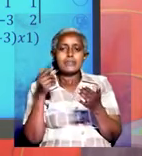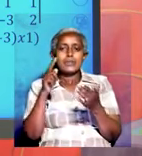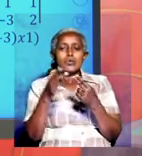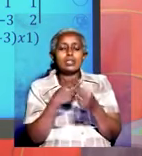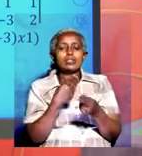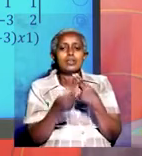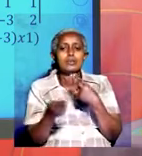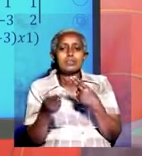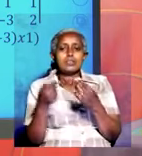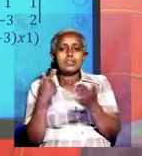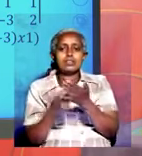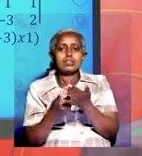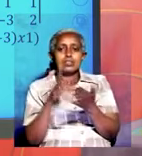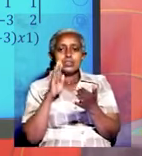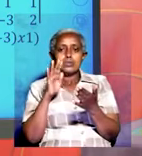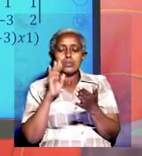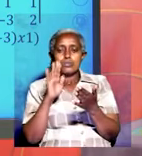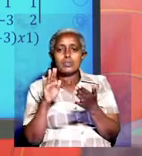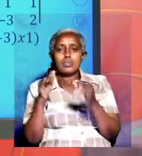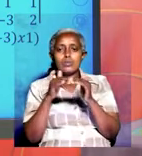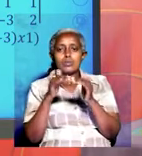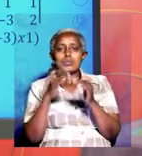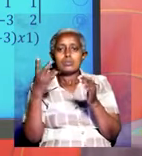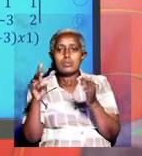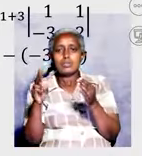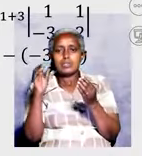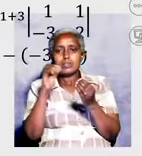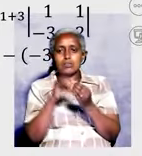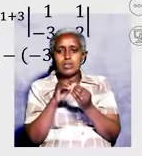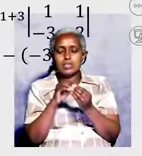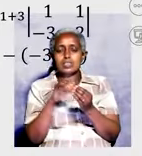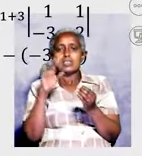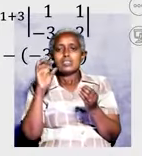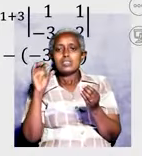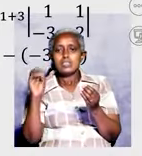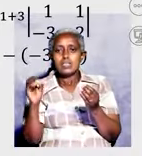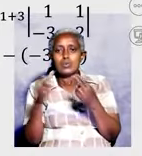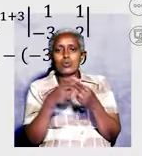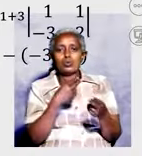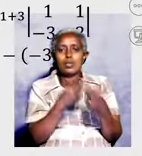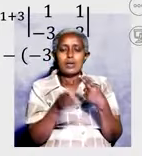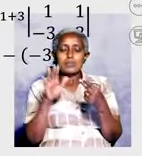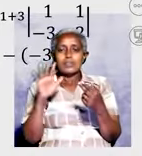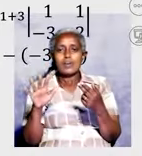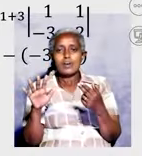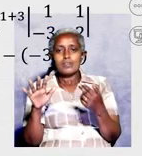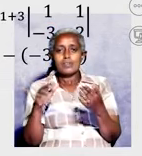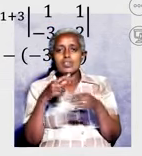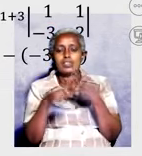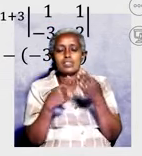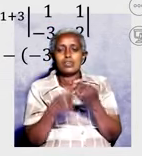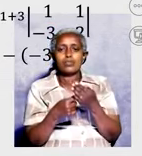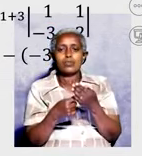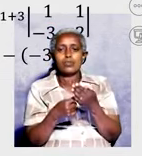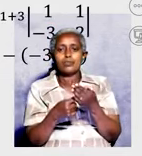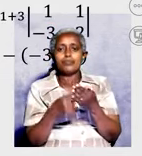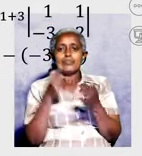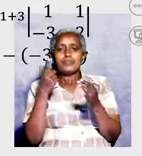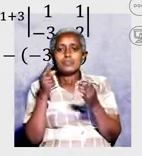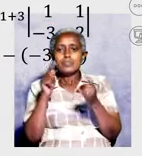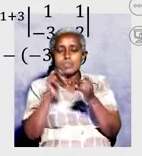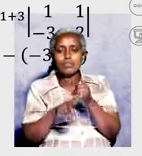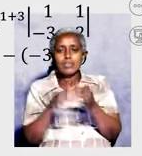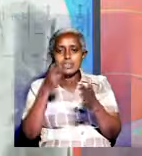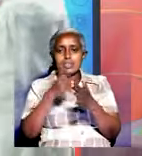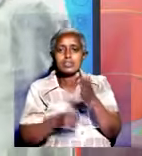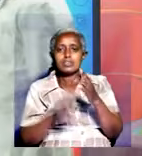1 times this will be equal to 17 plus 0 times 5. Therefore, the final